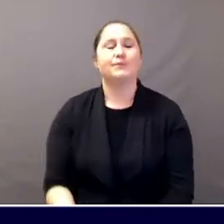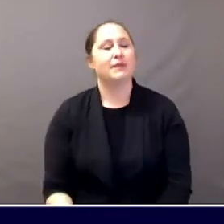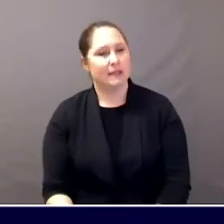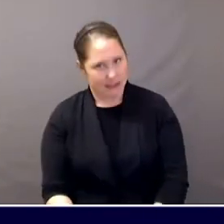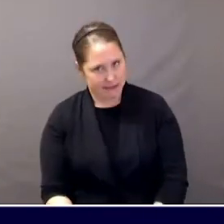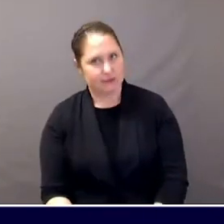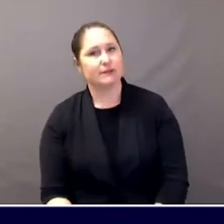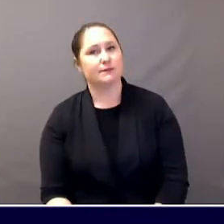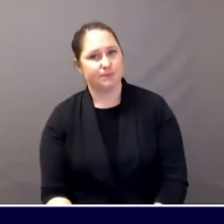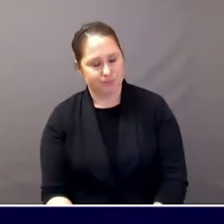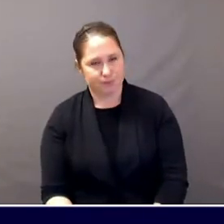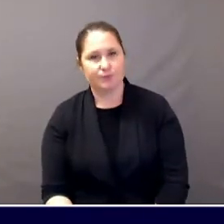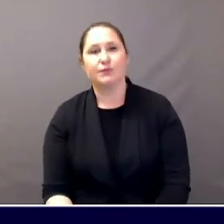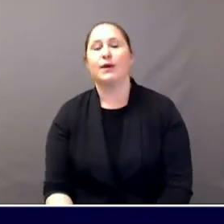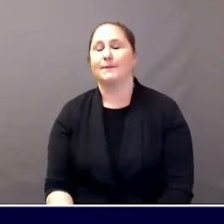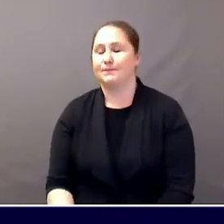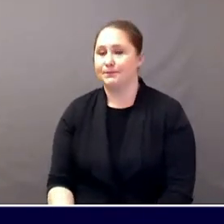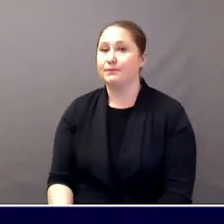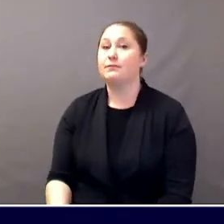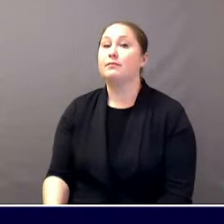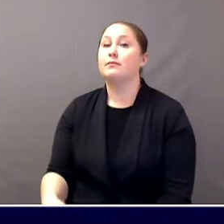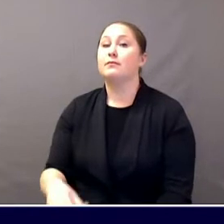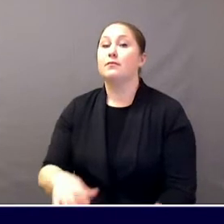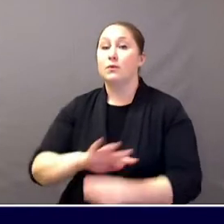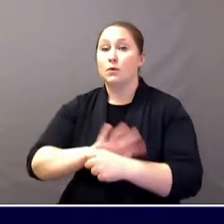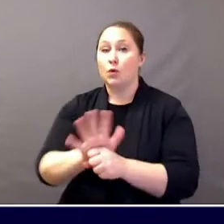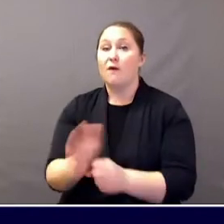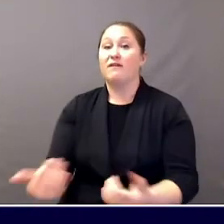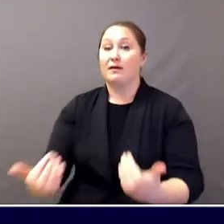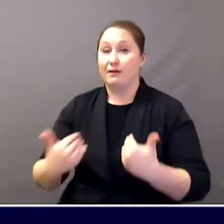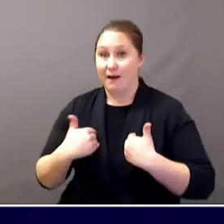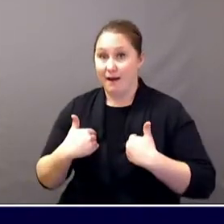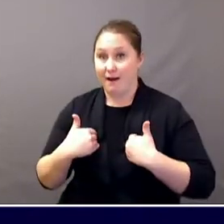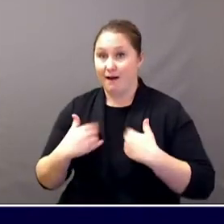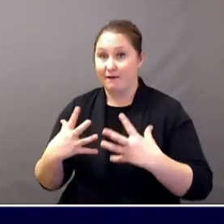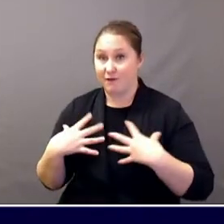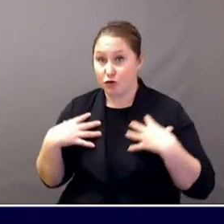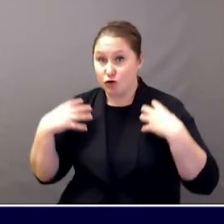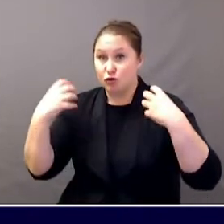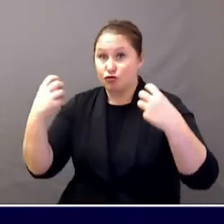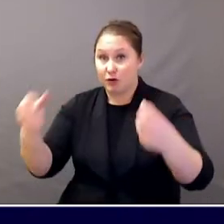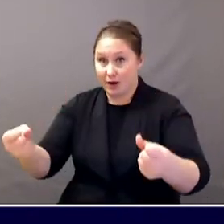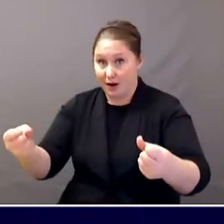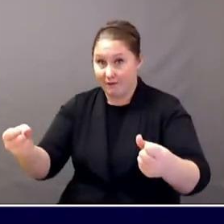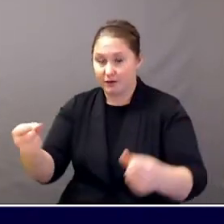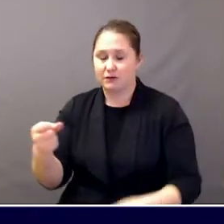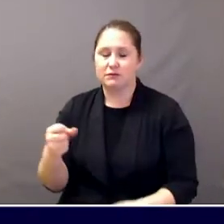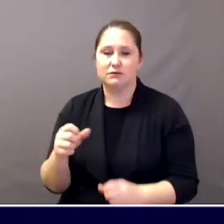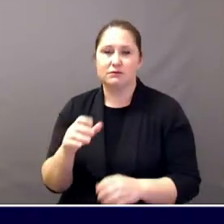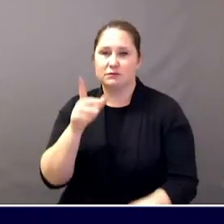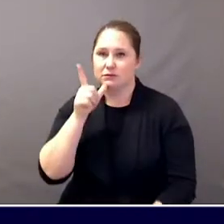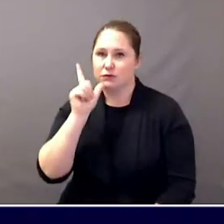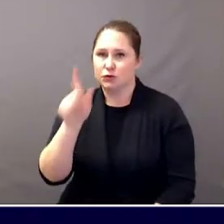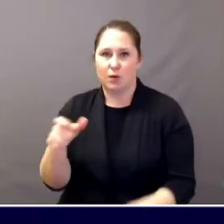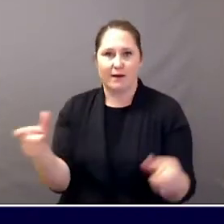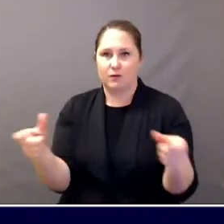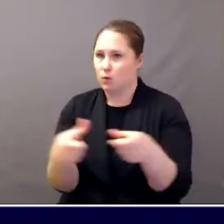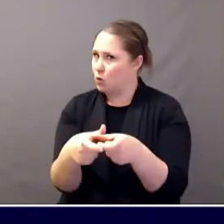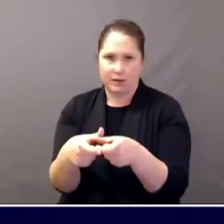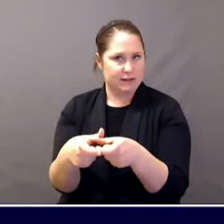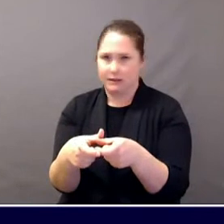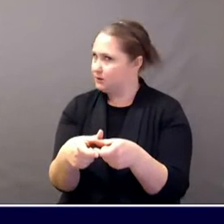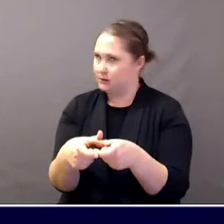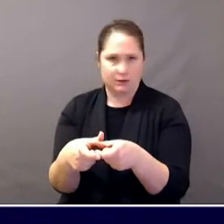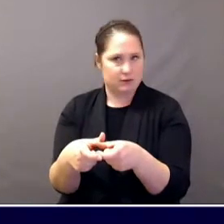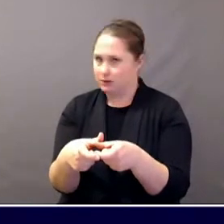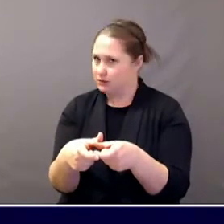need to take special precautions. They are considered to be those who will not transmit it to others. And so they